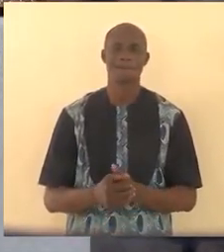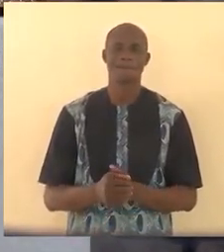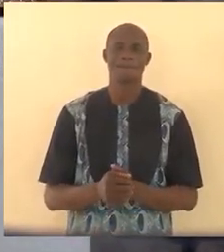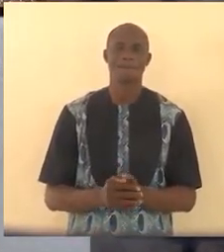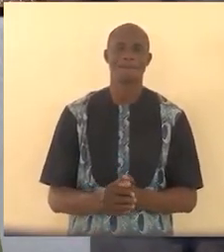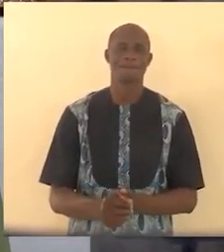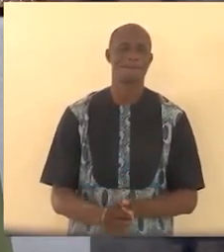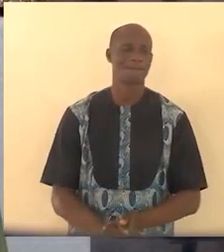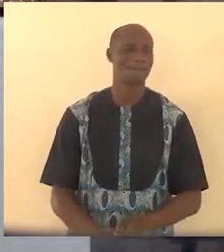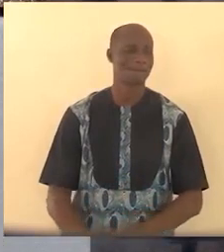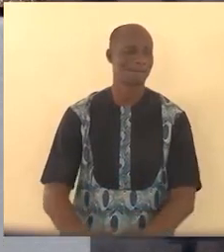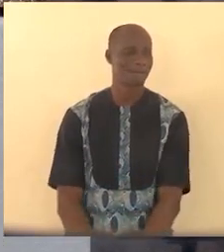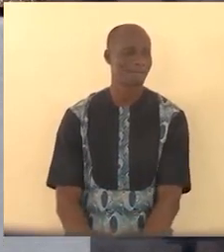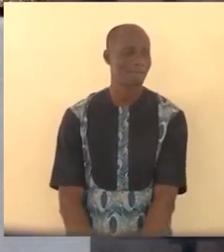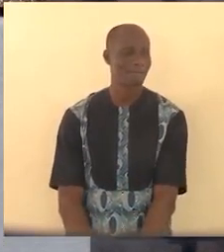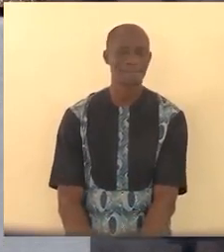And Evelyn, where's your bag?